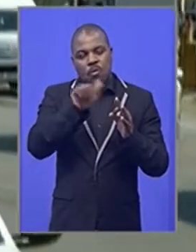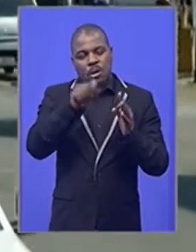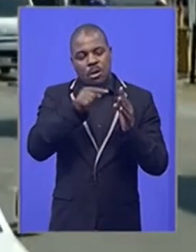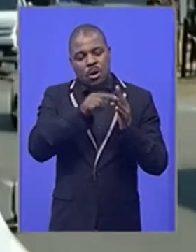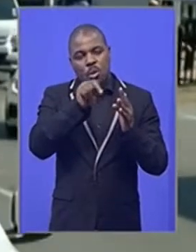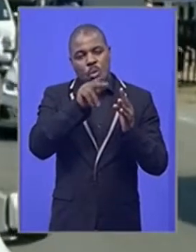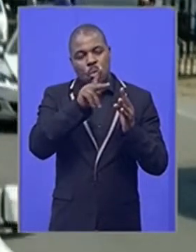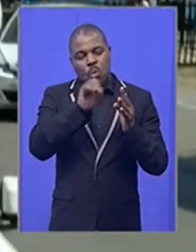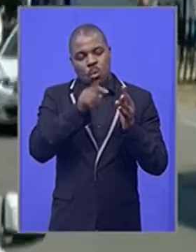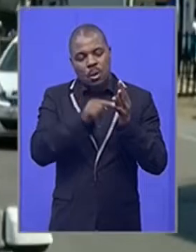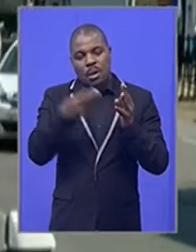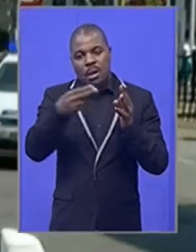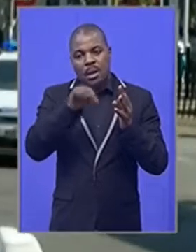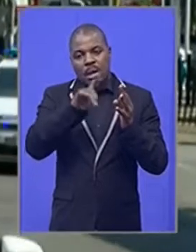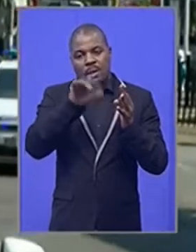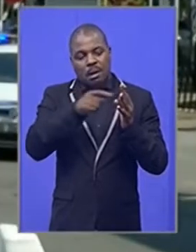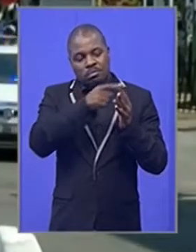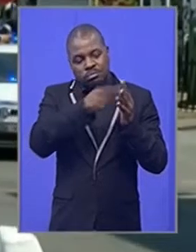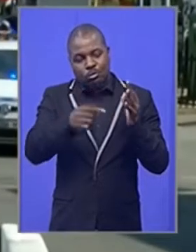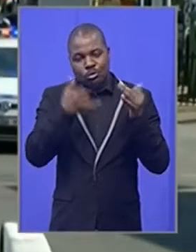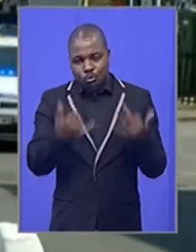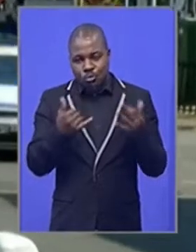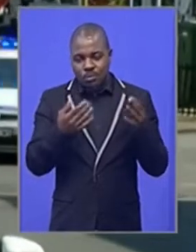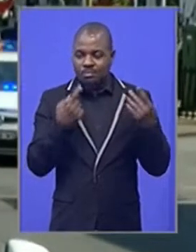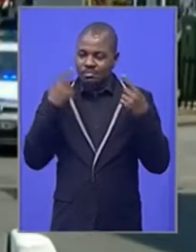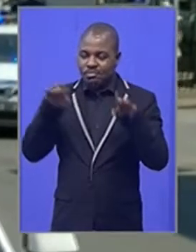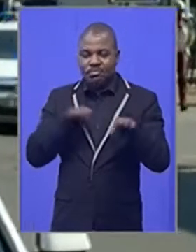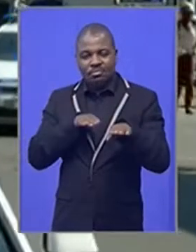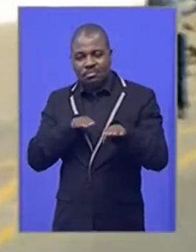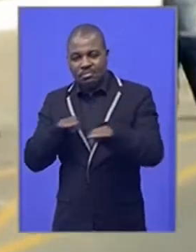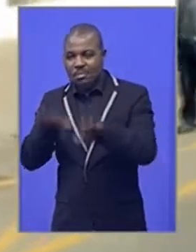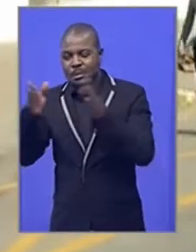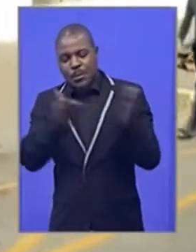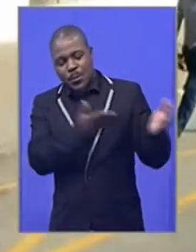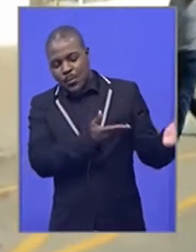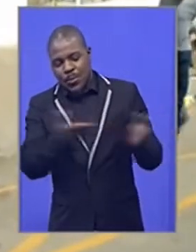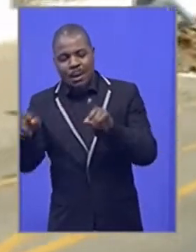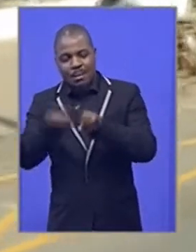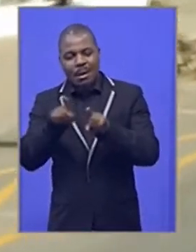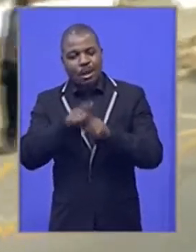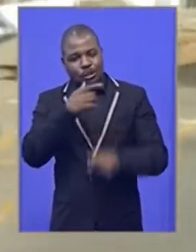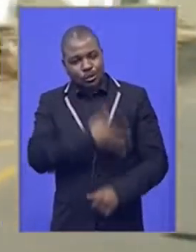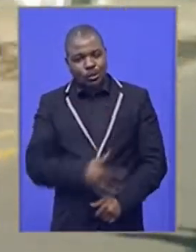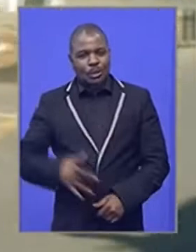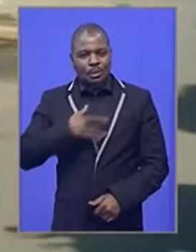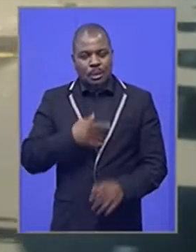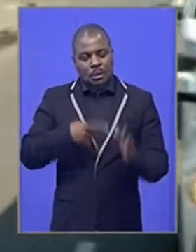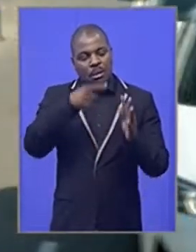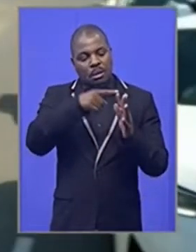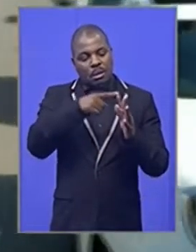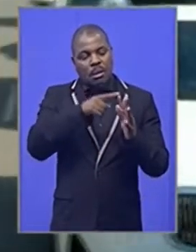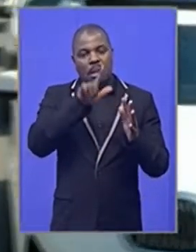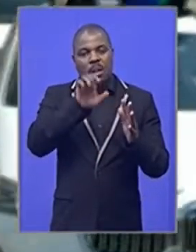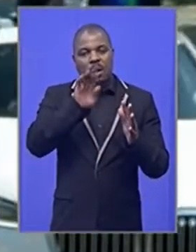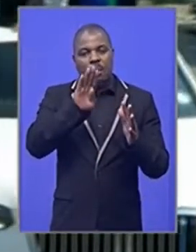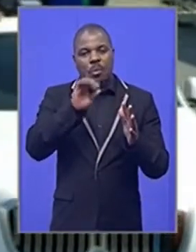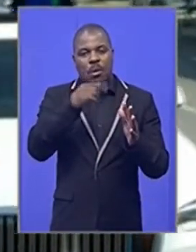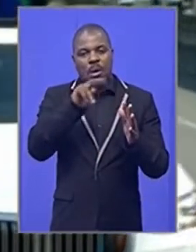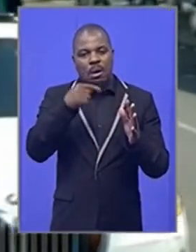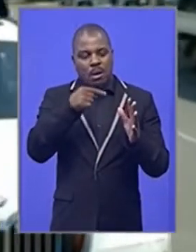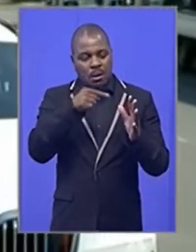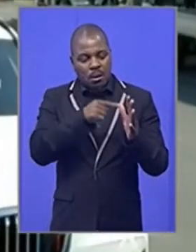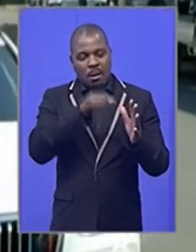Hilda Magaiya ba tlhotse ba neetswe kamogelo e ba tshwanetseng ya ditshimega kwa profenseng. Ba bangwe ba le babedi e le Lebogang Ramalepe le